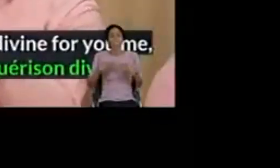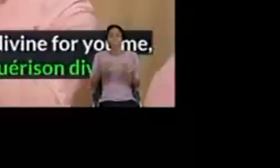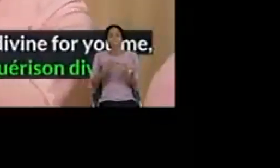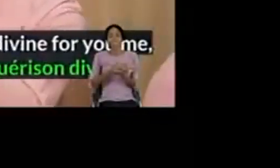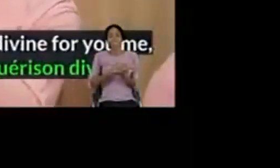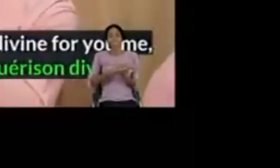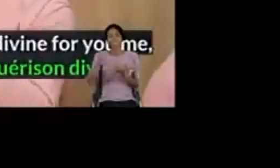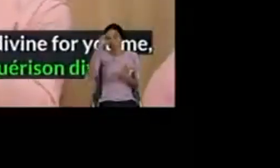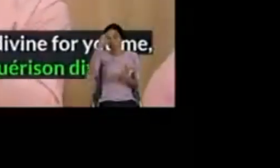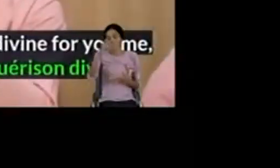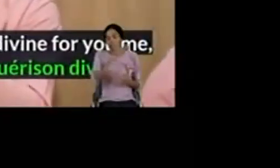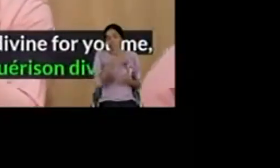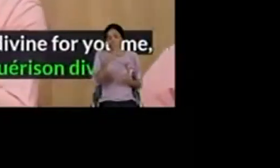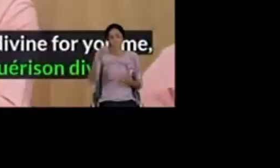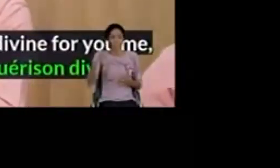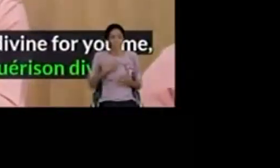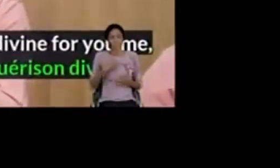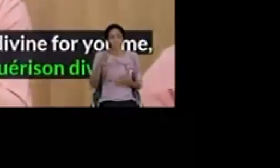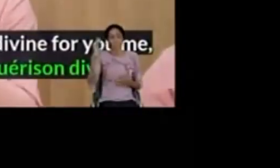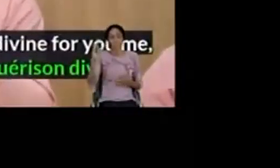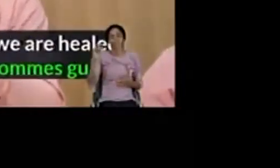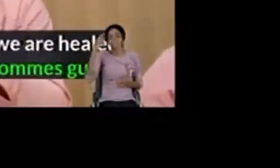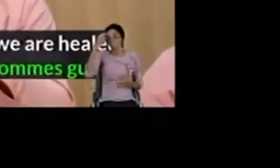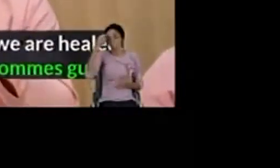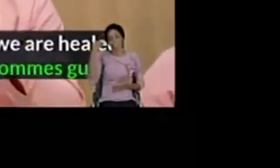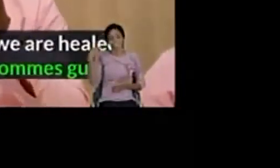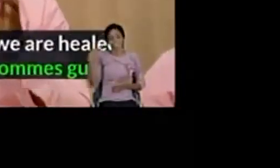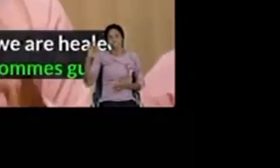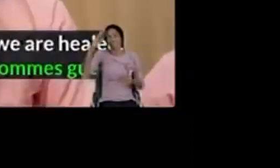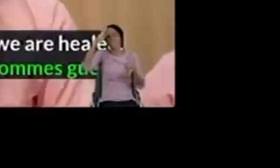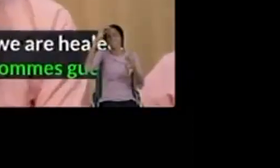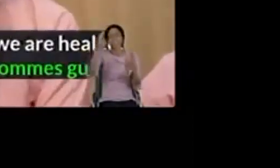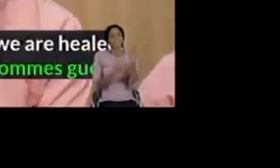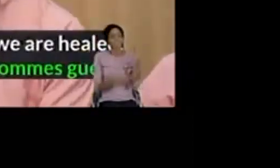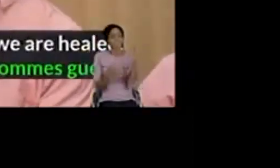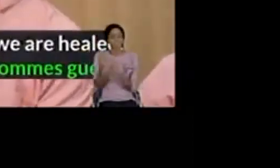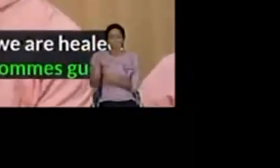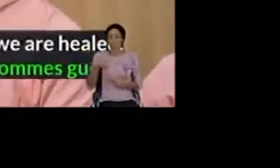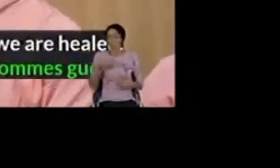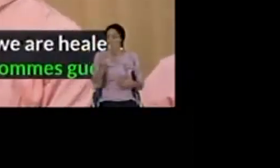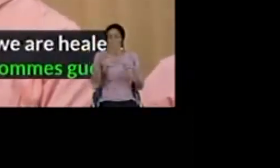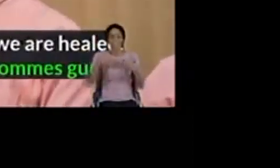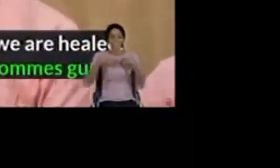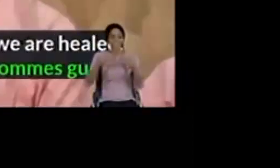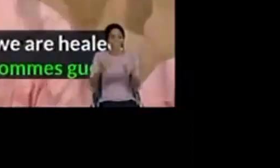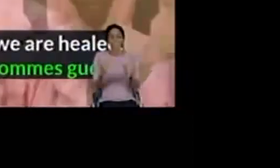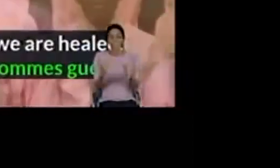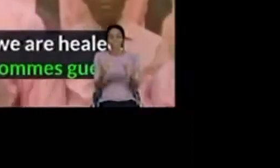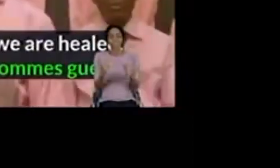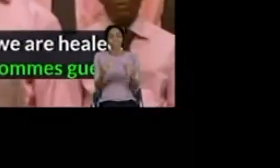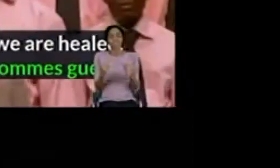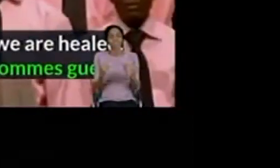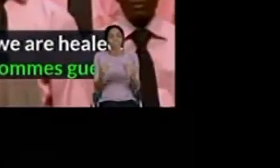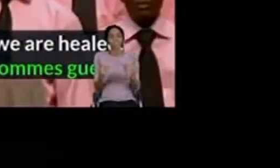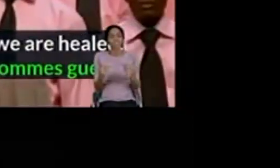healing divine for you and me? By the reason of His stripes, we are